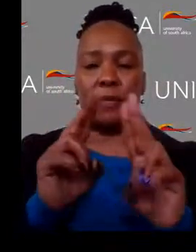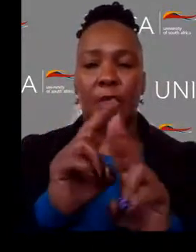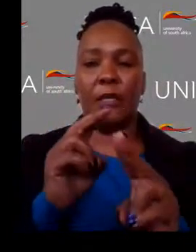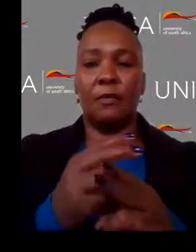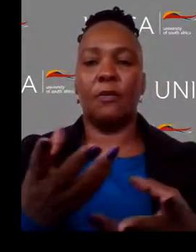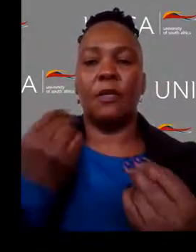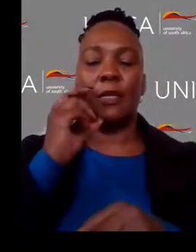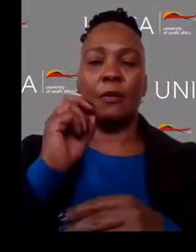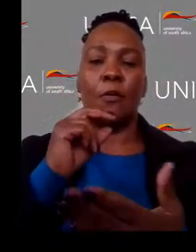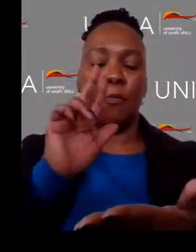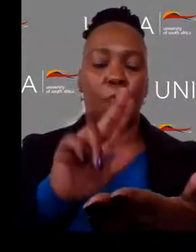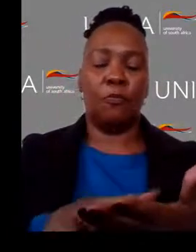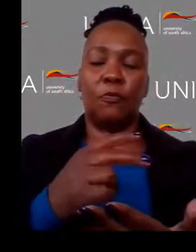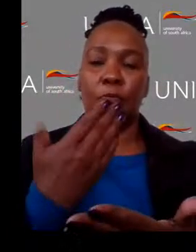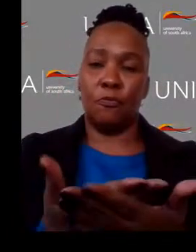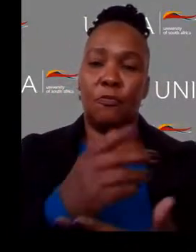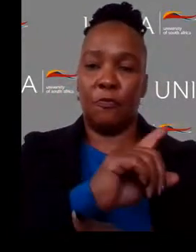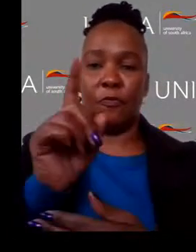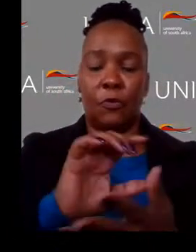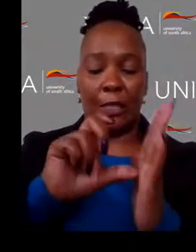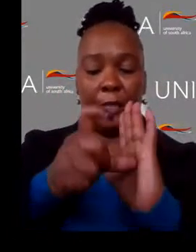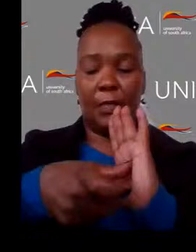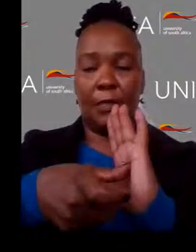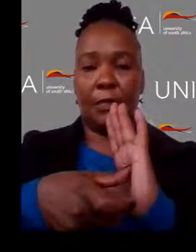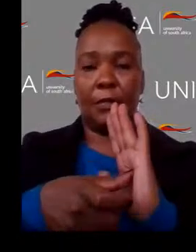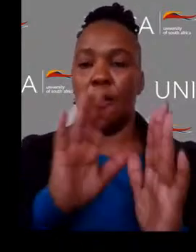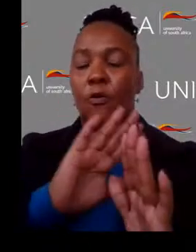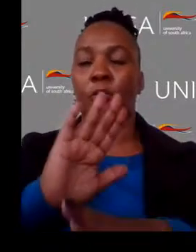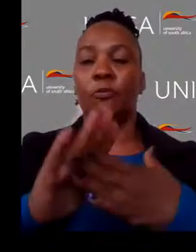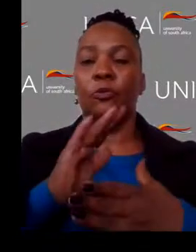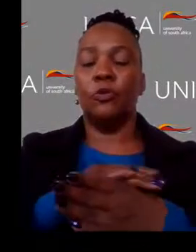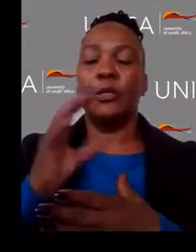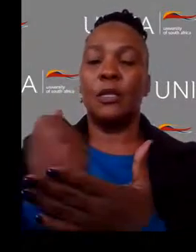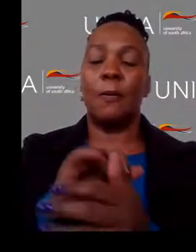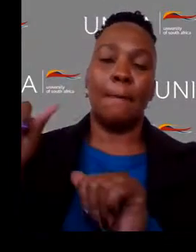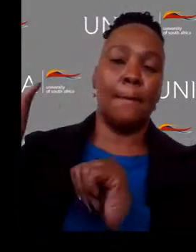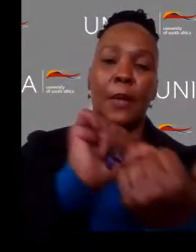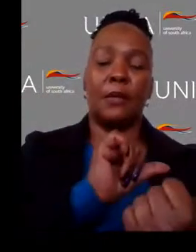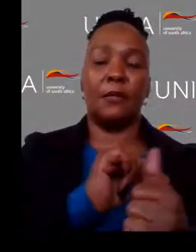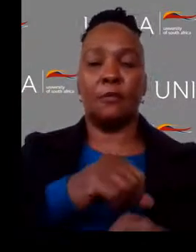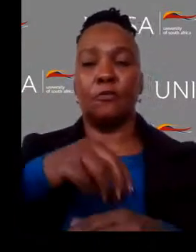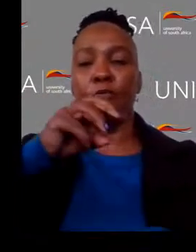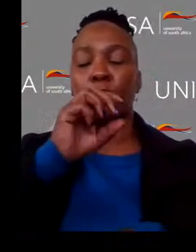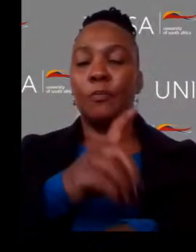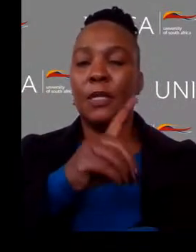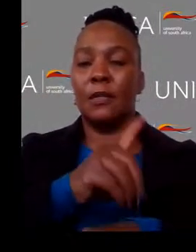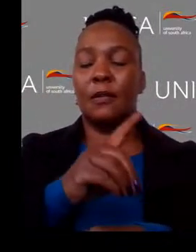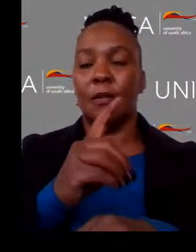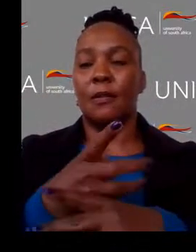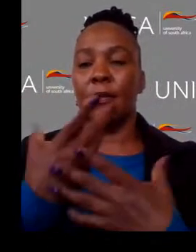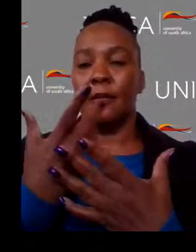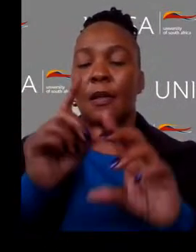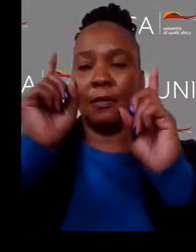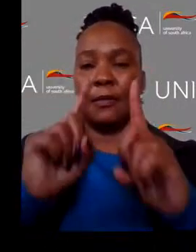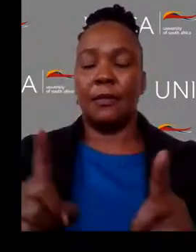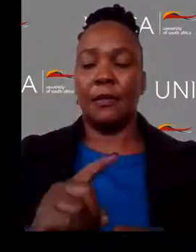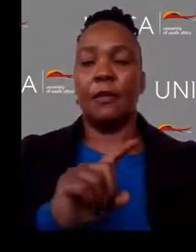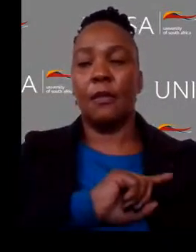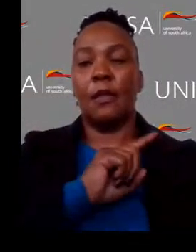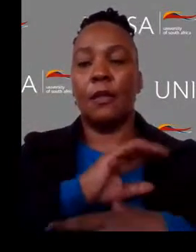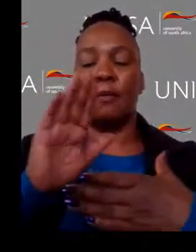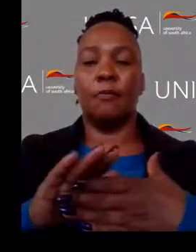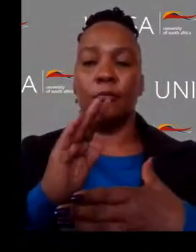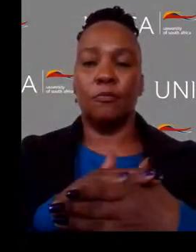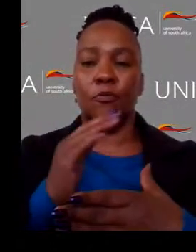of your disability. Not because we are taking you back to the medical model, but because we don't see